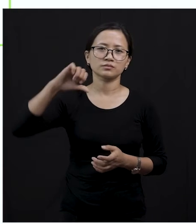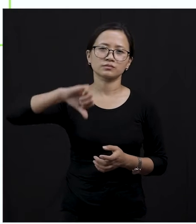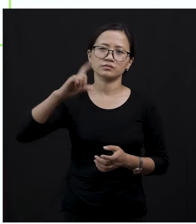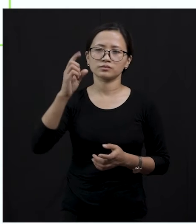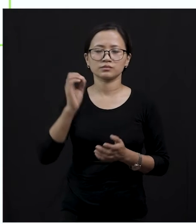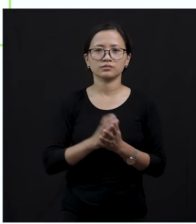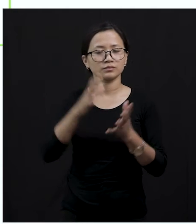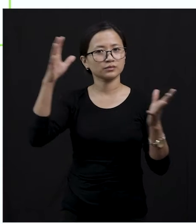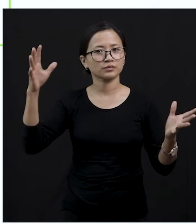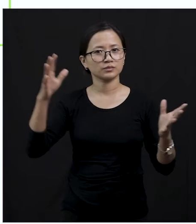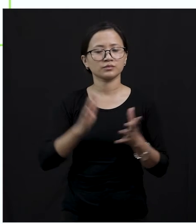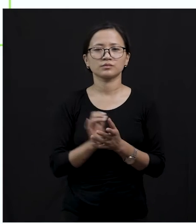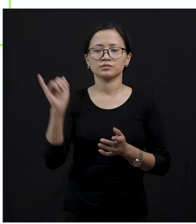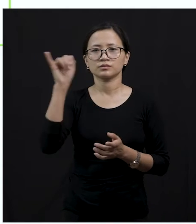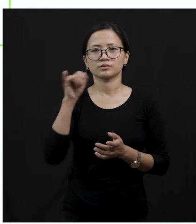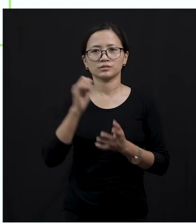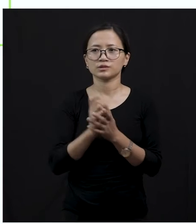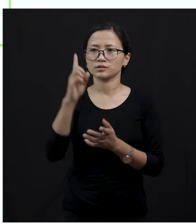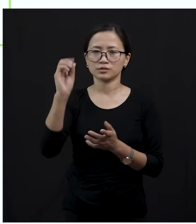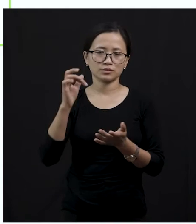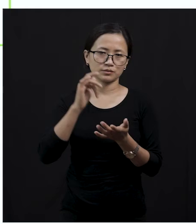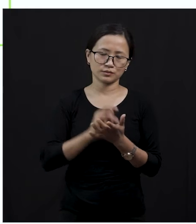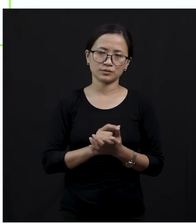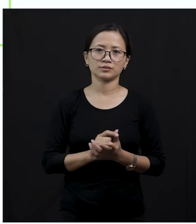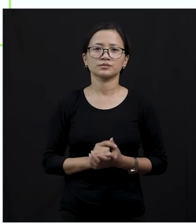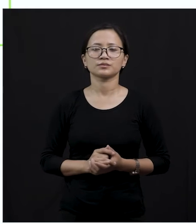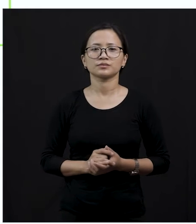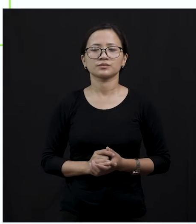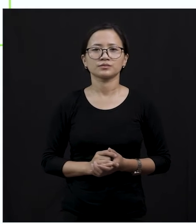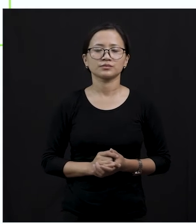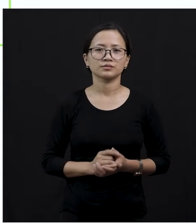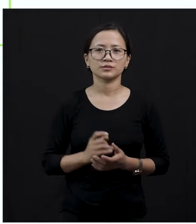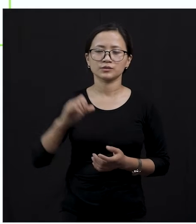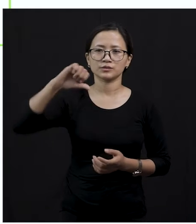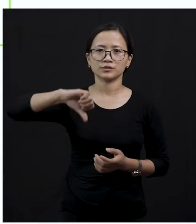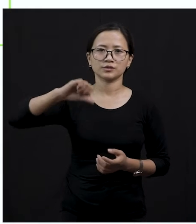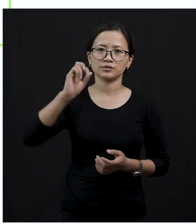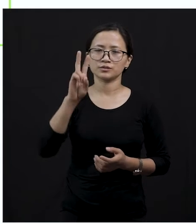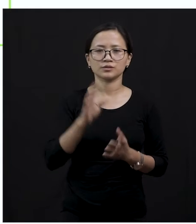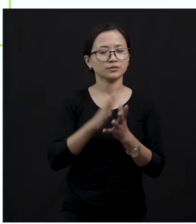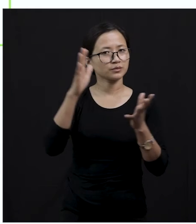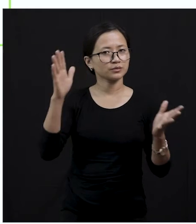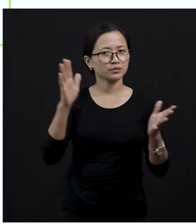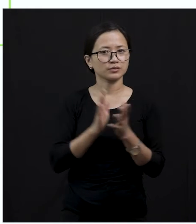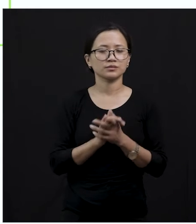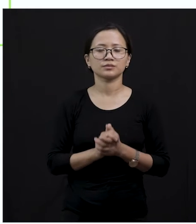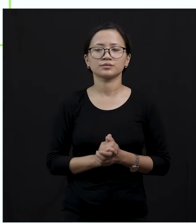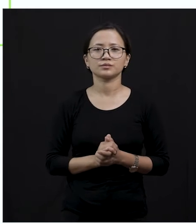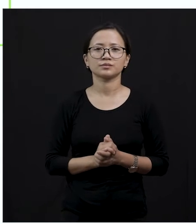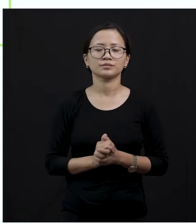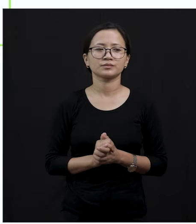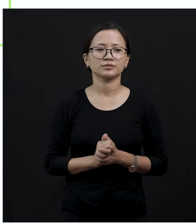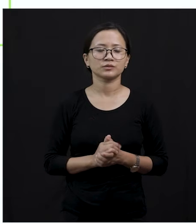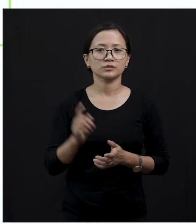tenths is bigger than 6 tenths. All right? So we get 92 is bigger than 68.